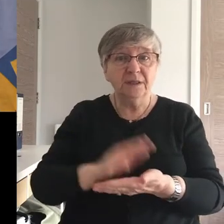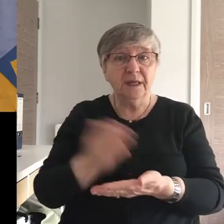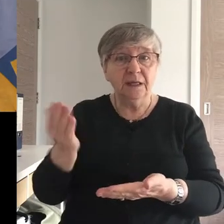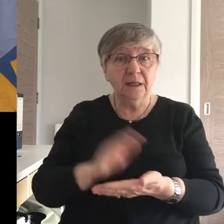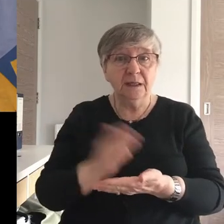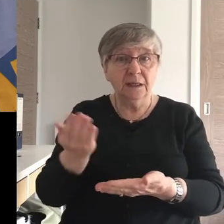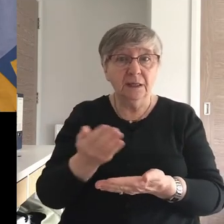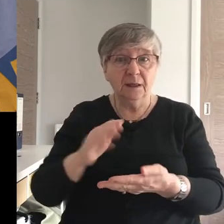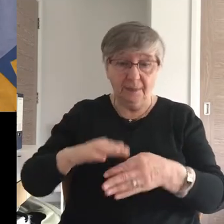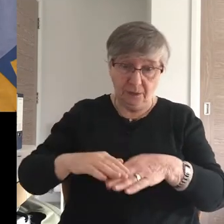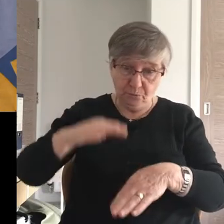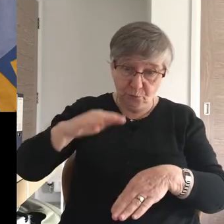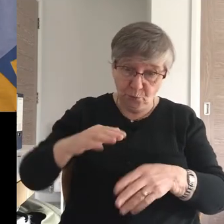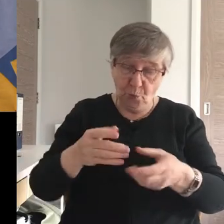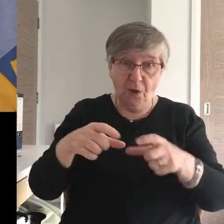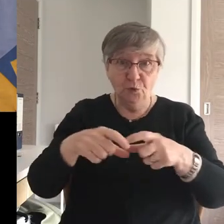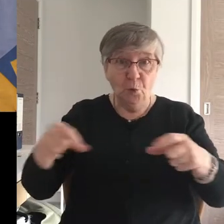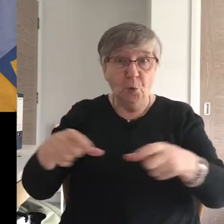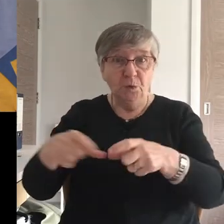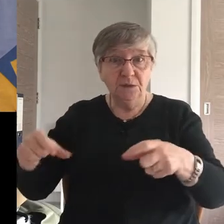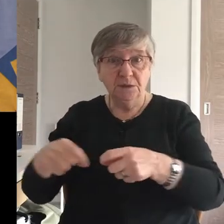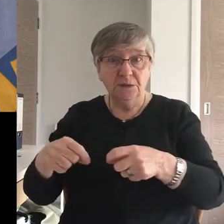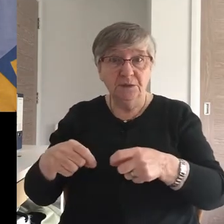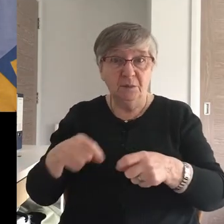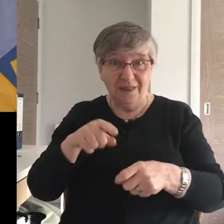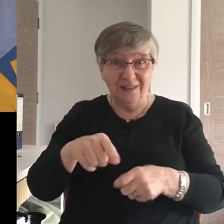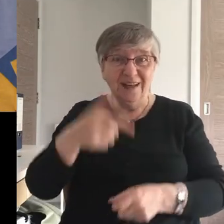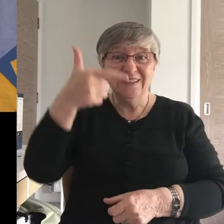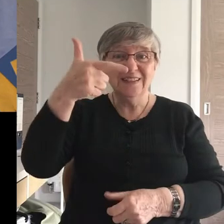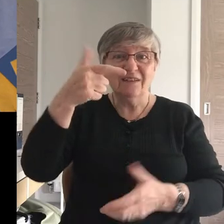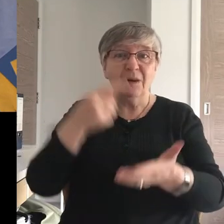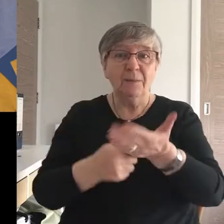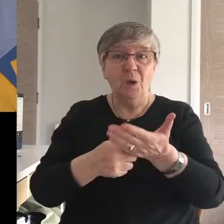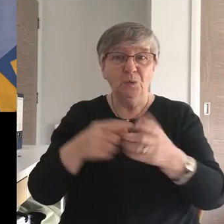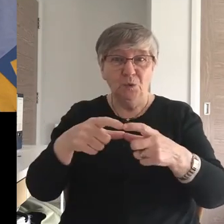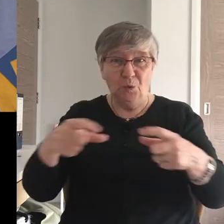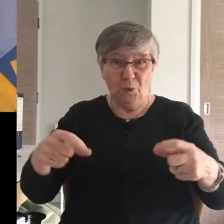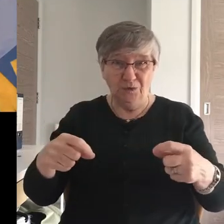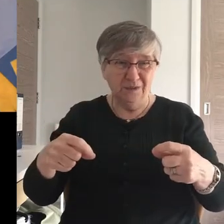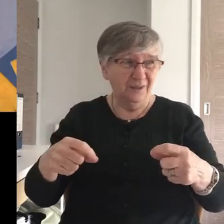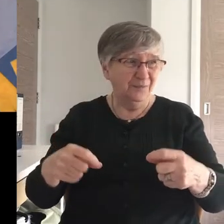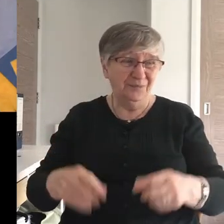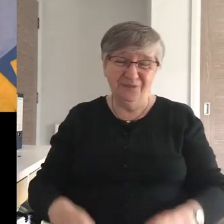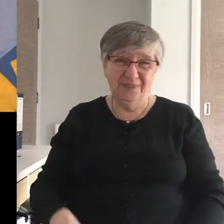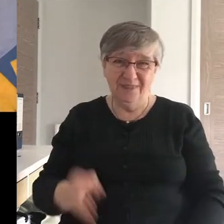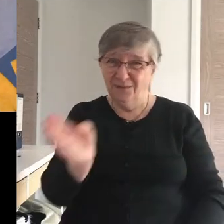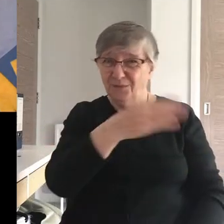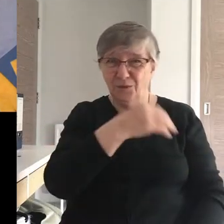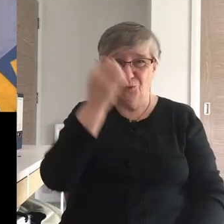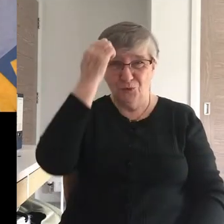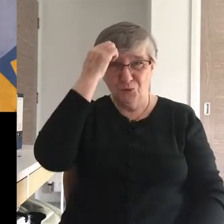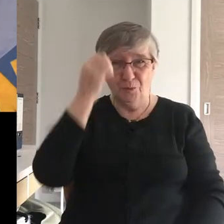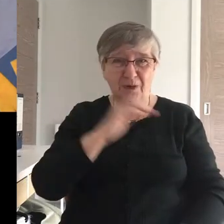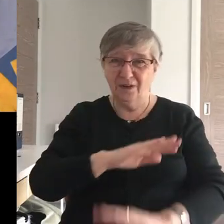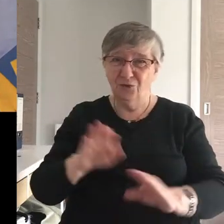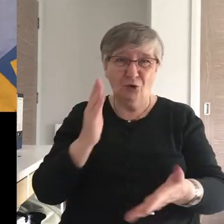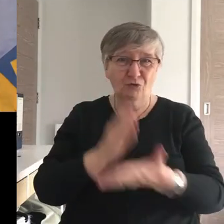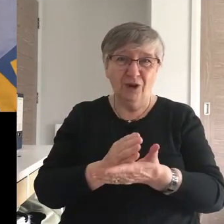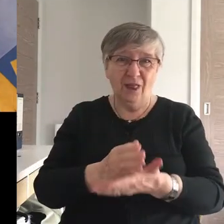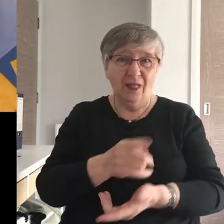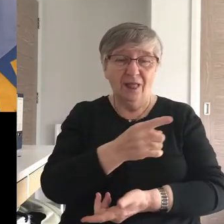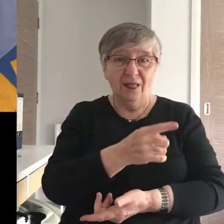on and made a whole batch of notes, but they were £7 notes, then nobody's going to be fooled. The things